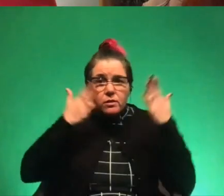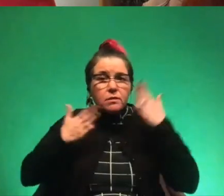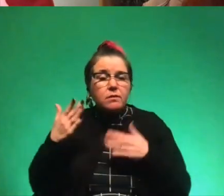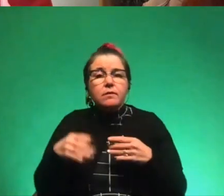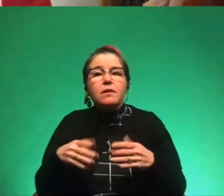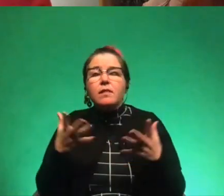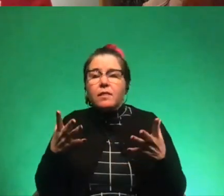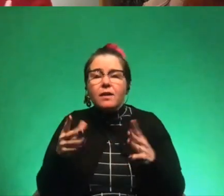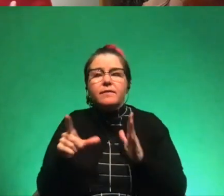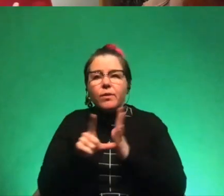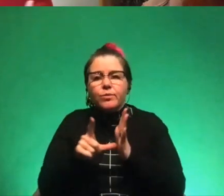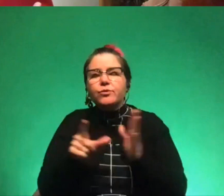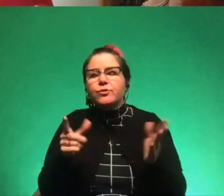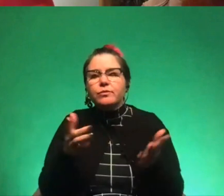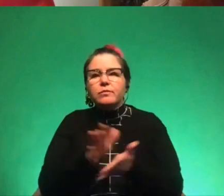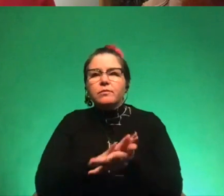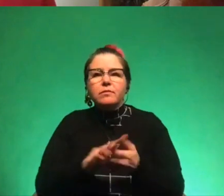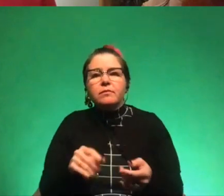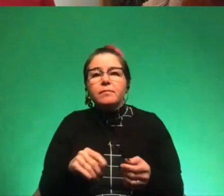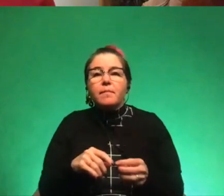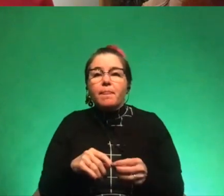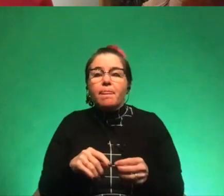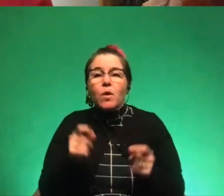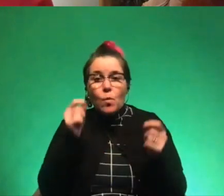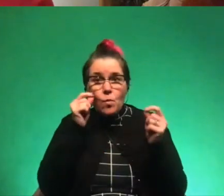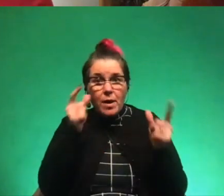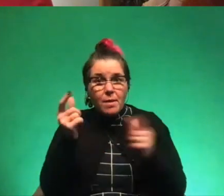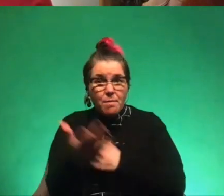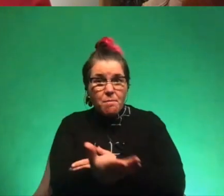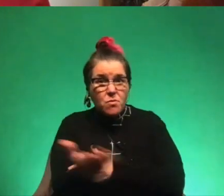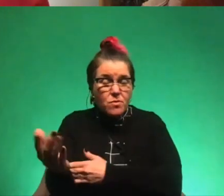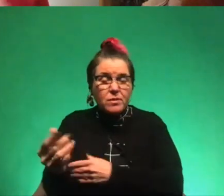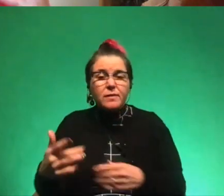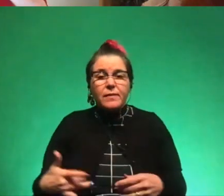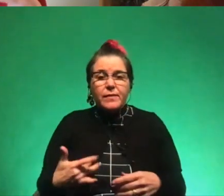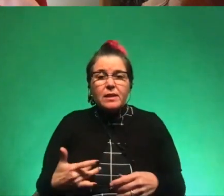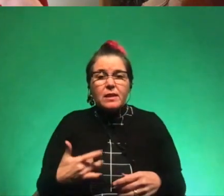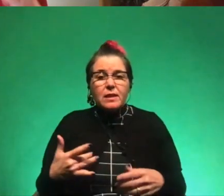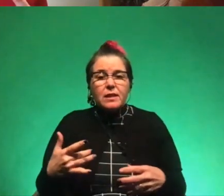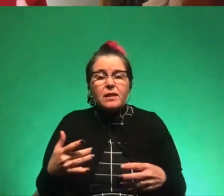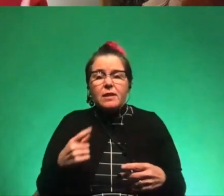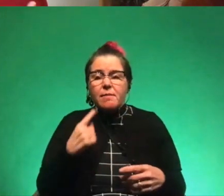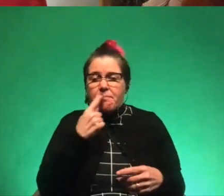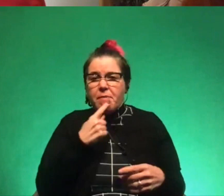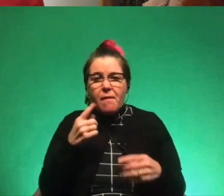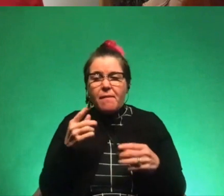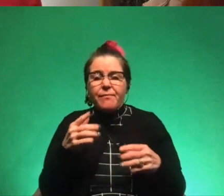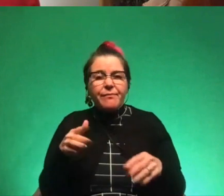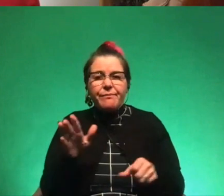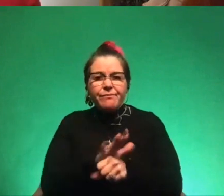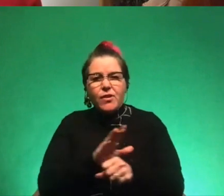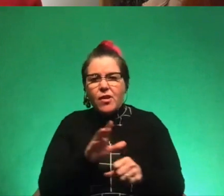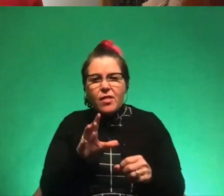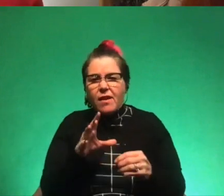A lot of moisturizer. Certainly you wake up in the mornings feeling like your mouth's full of carpet,